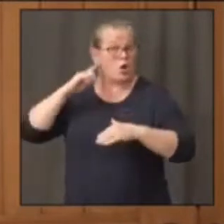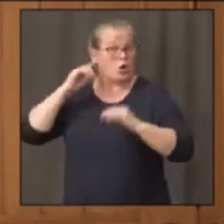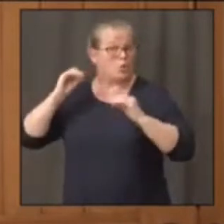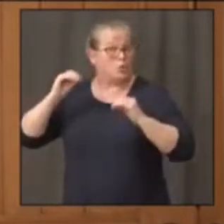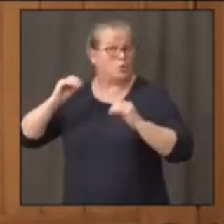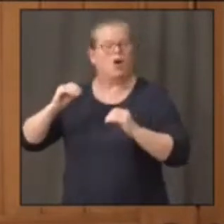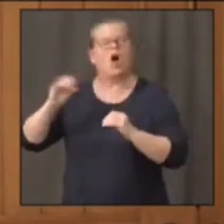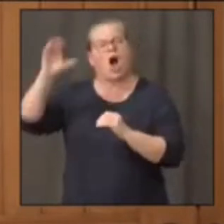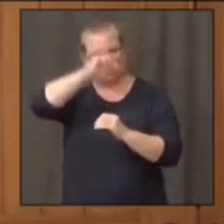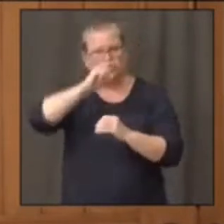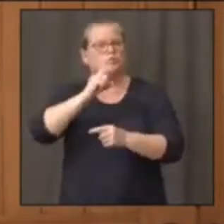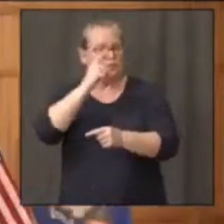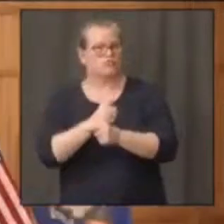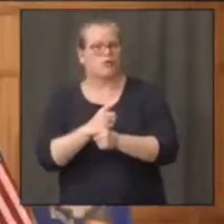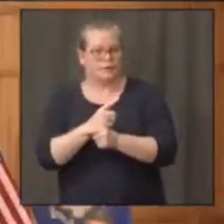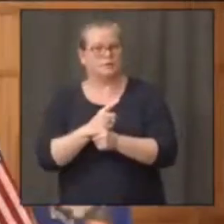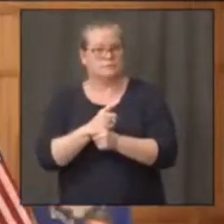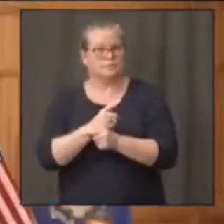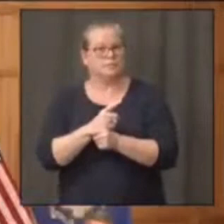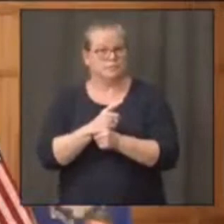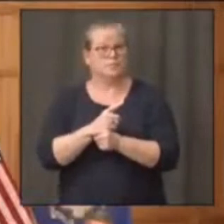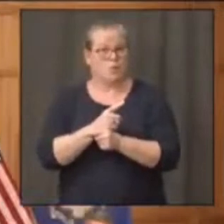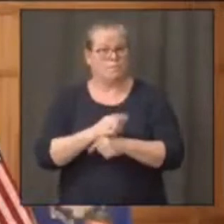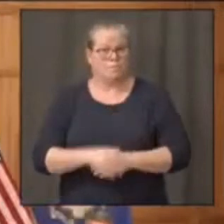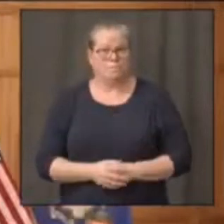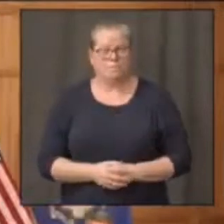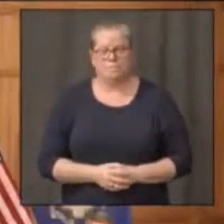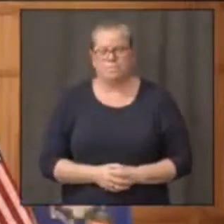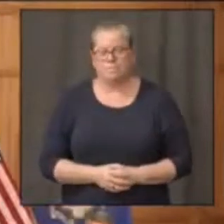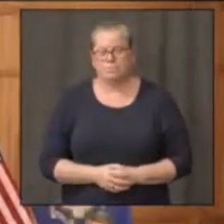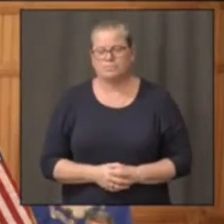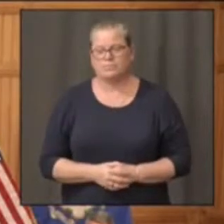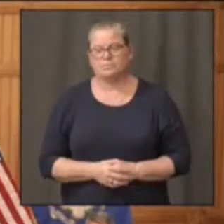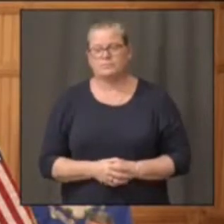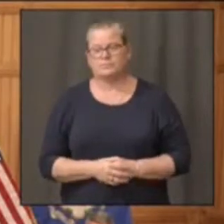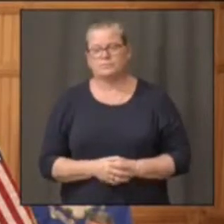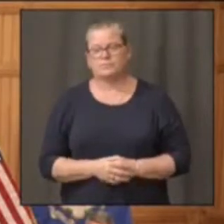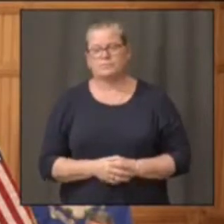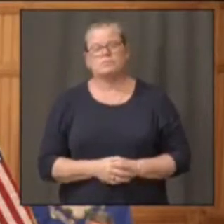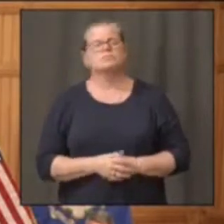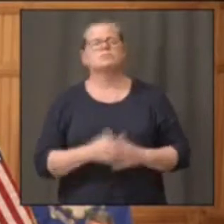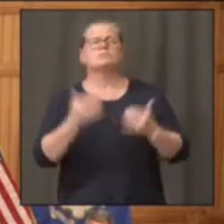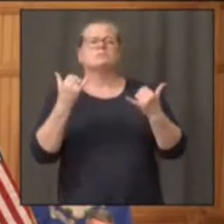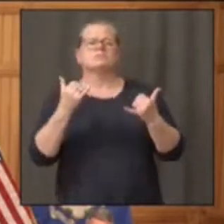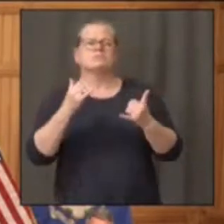appropriate. Well, for Dr. Cardona or anyone else, with this